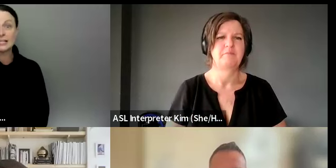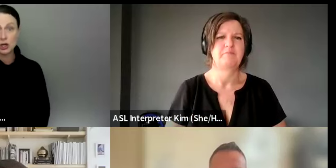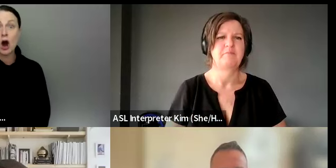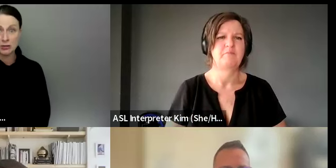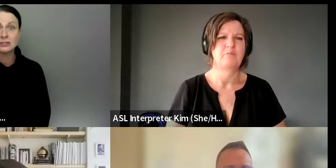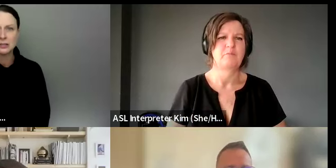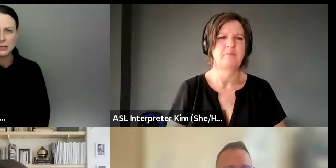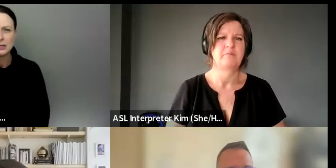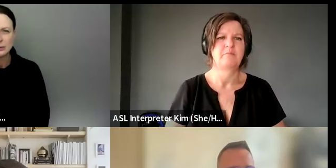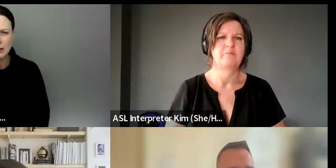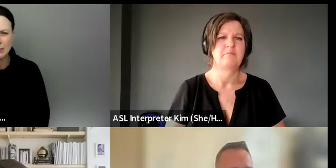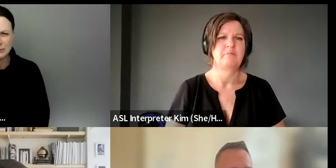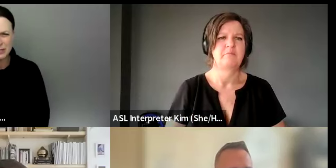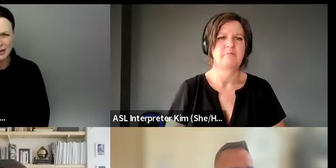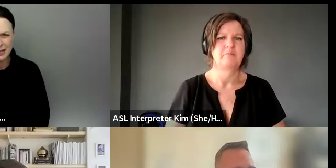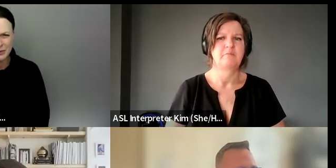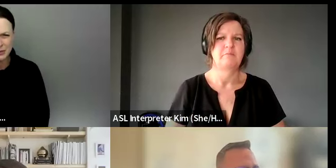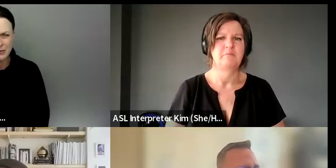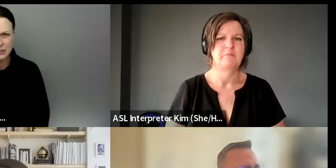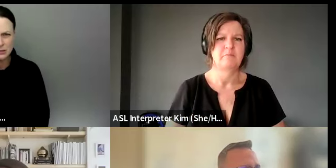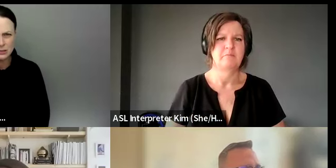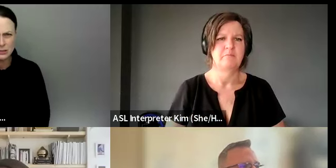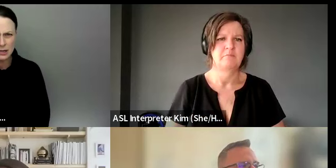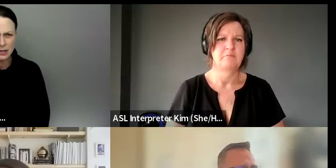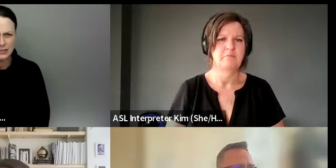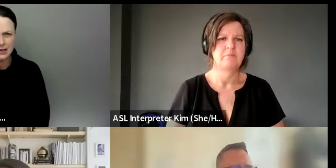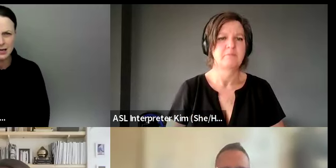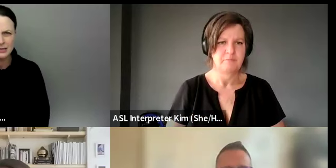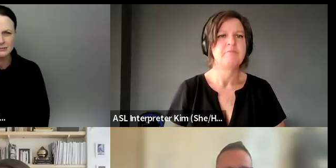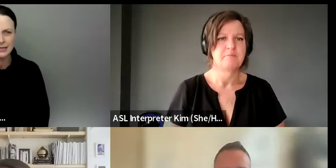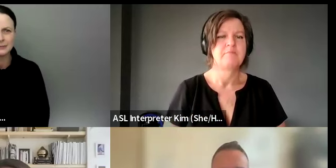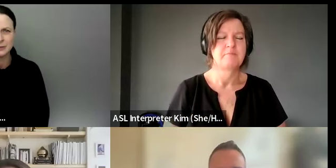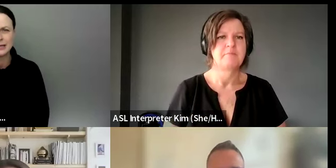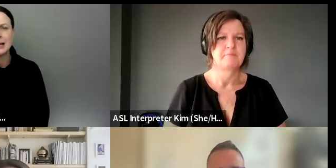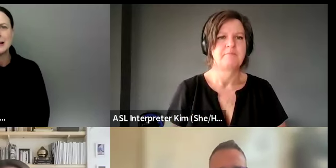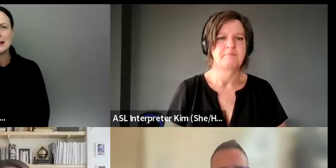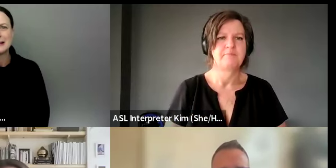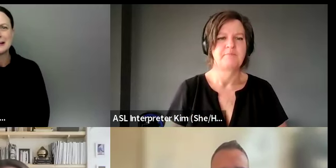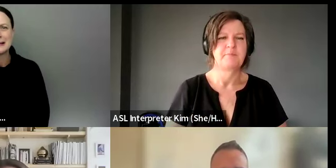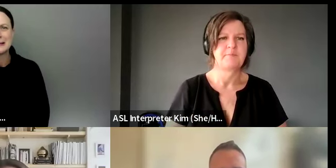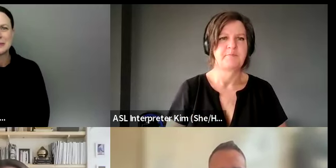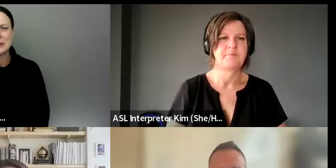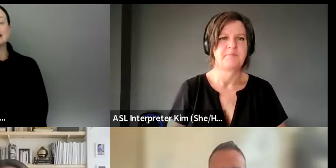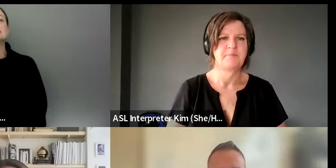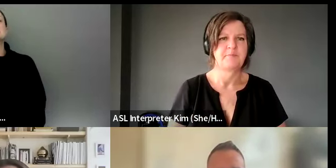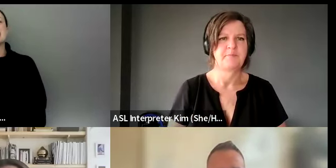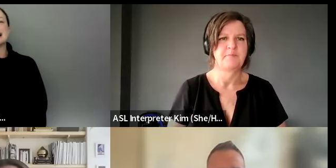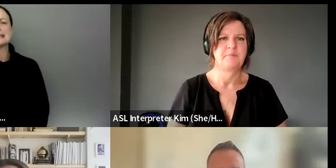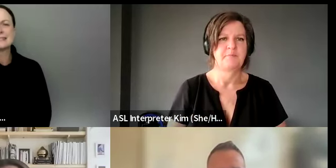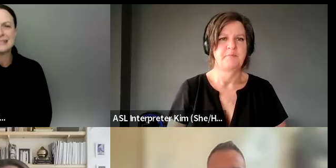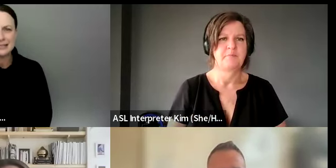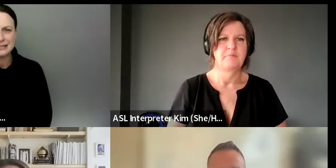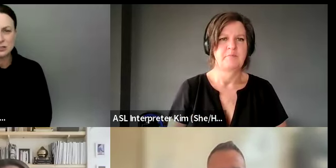had six talks. Was that right, Catherine? And then, yeah, and yeah, okay. Okay,